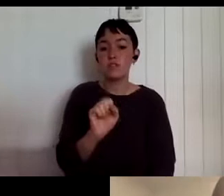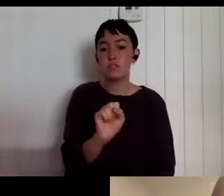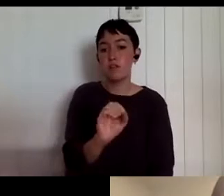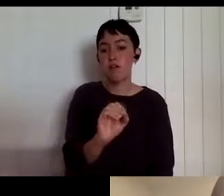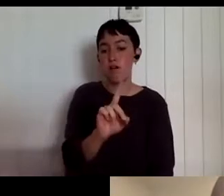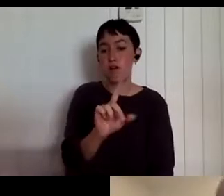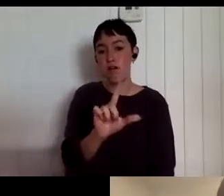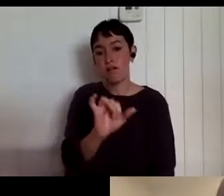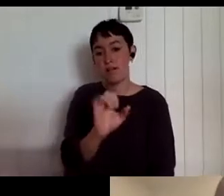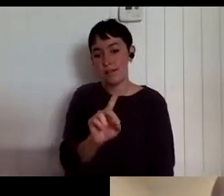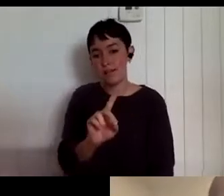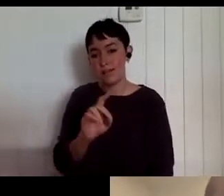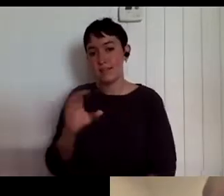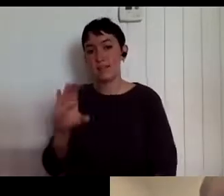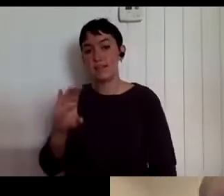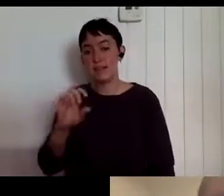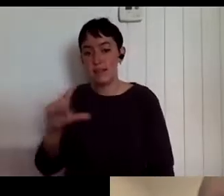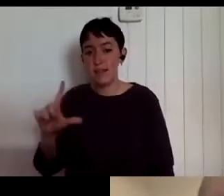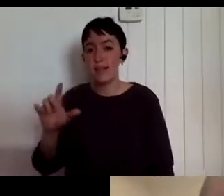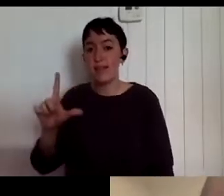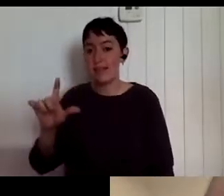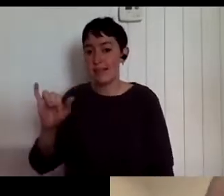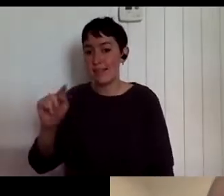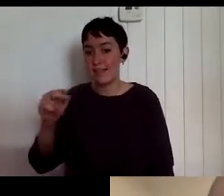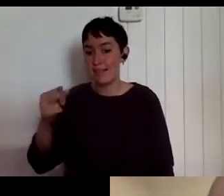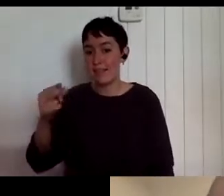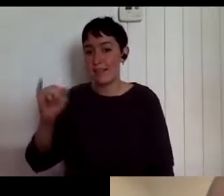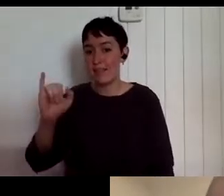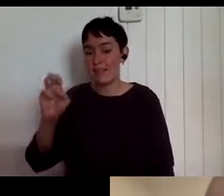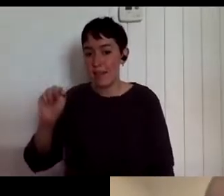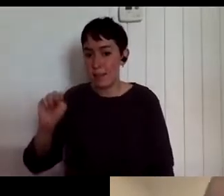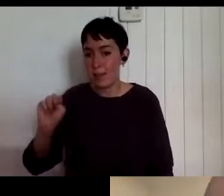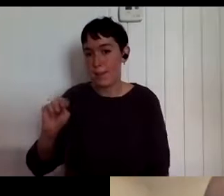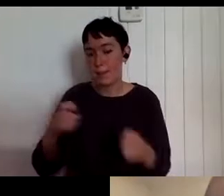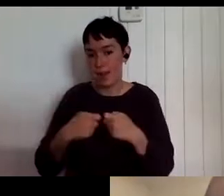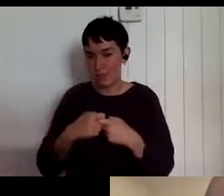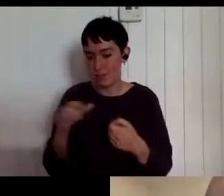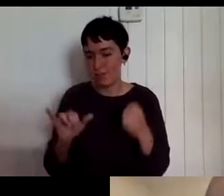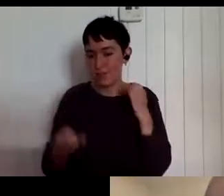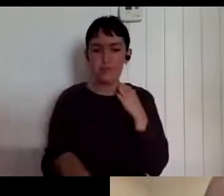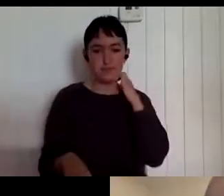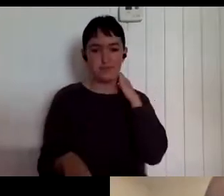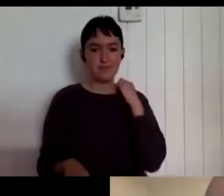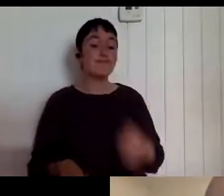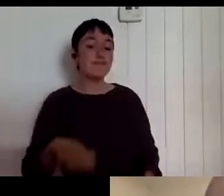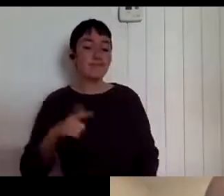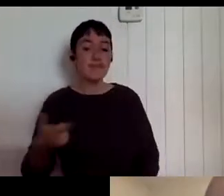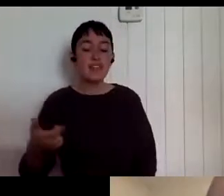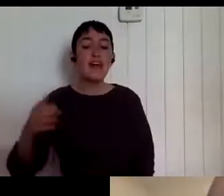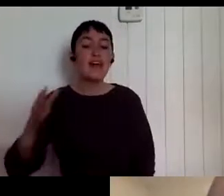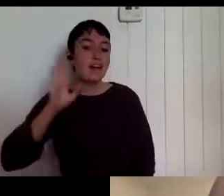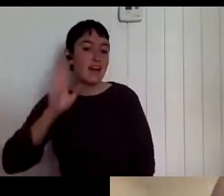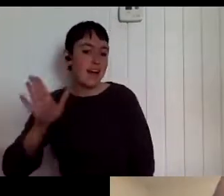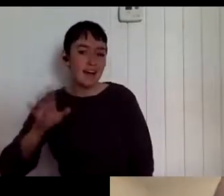design and modeling of those batteries as well. Yeah. And hey everyone, my name is Miguel Gonzalez. I'm a fourth year